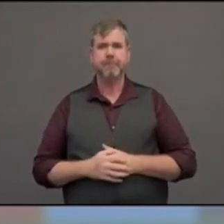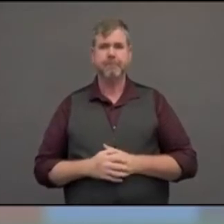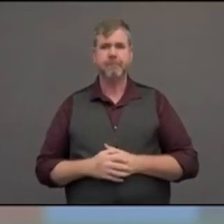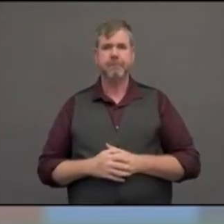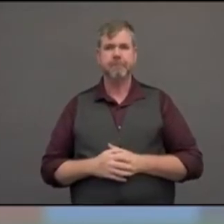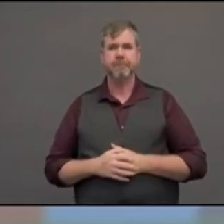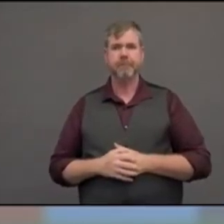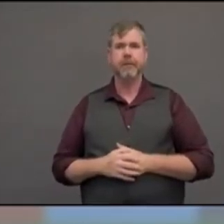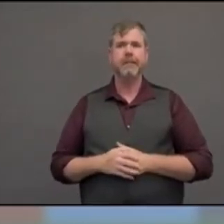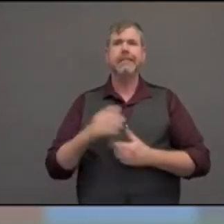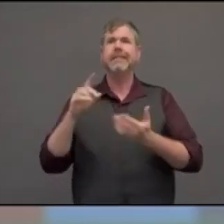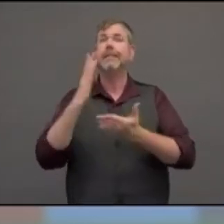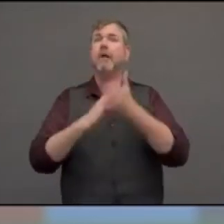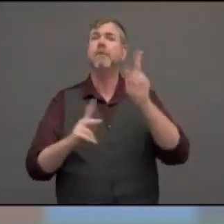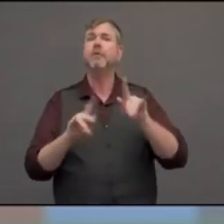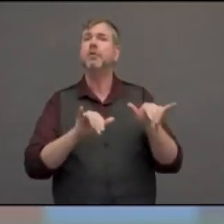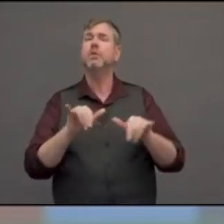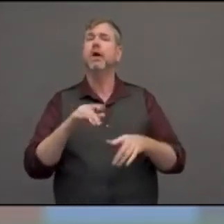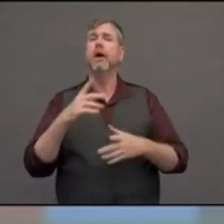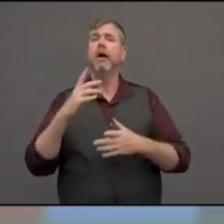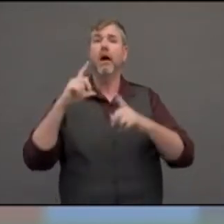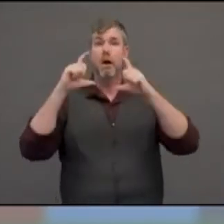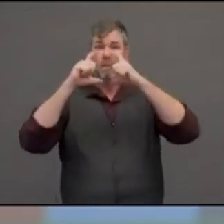You don't want to share it with other people.